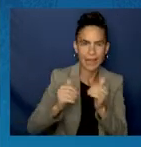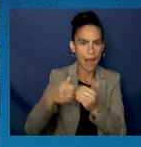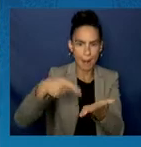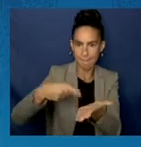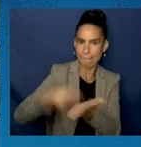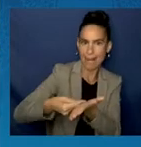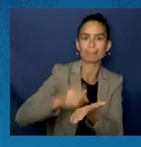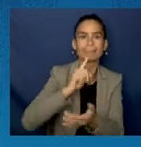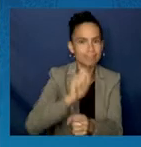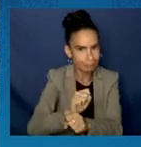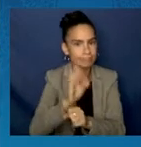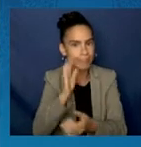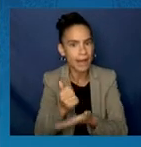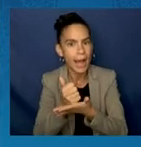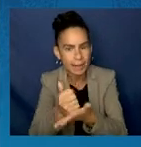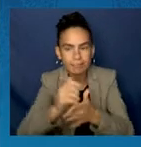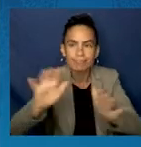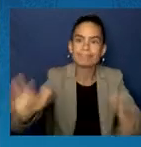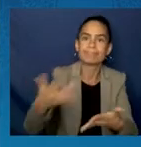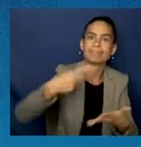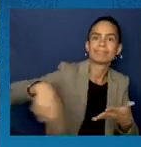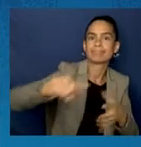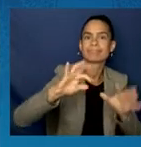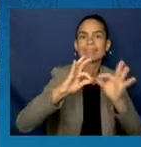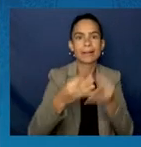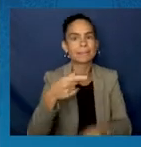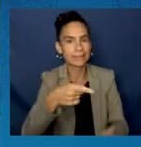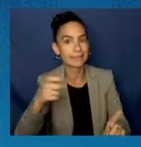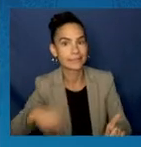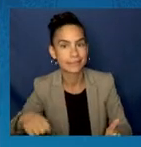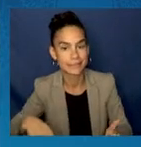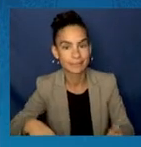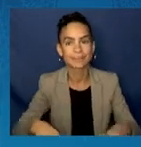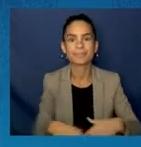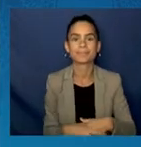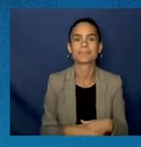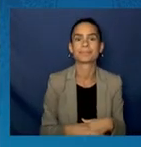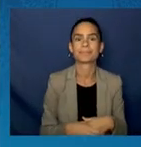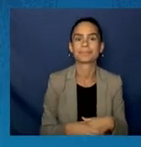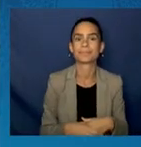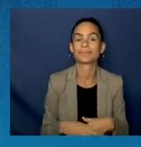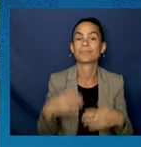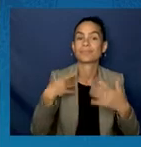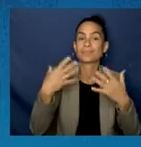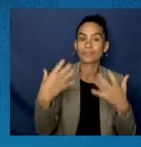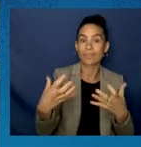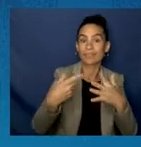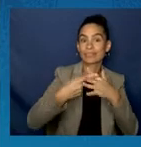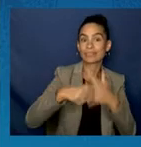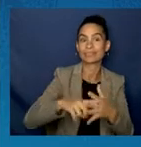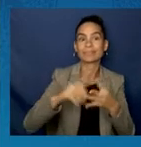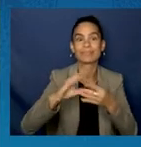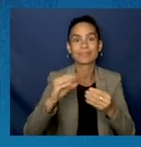and I therefore want to start my comments by thanking you and thanking your colleagues across this